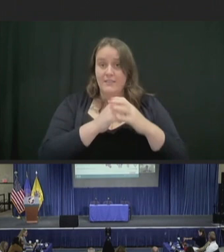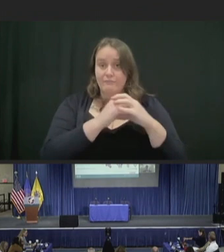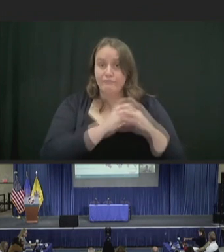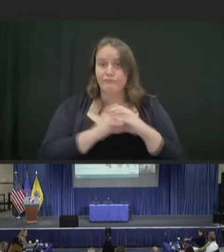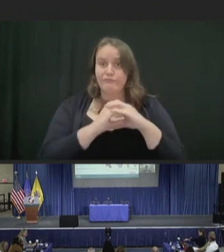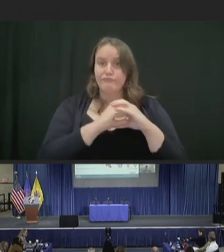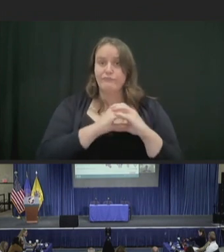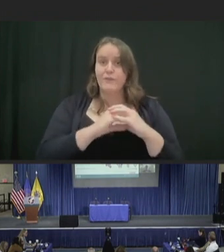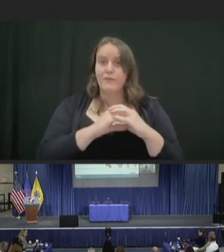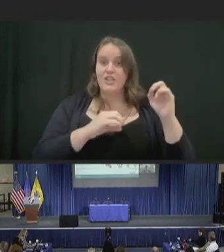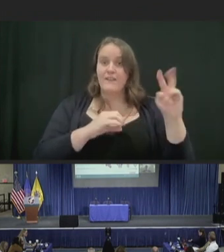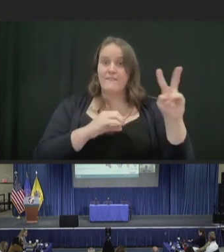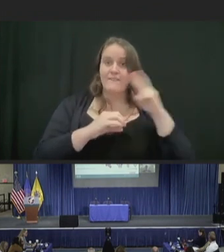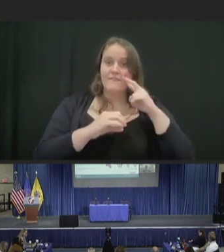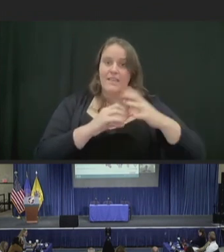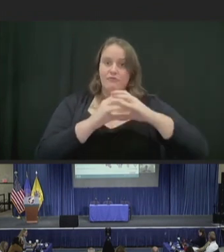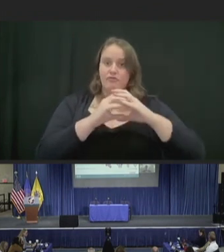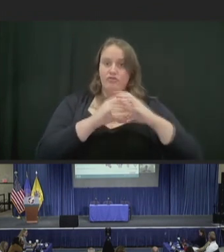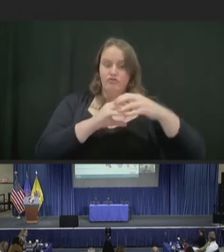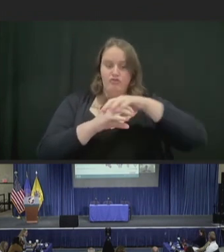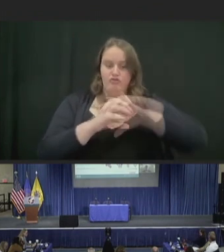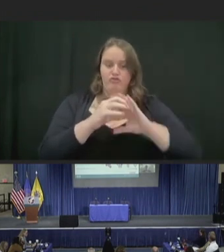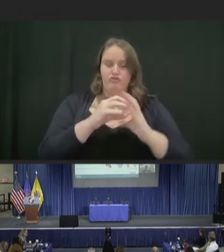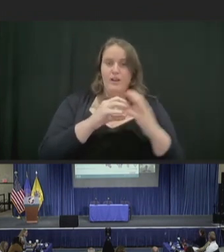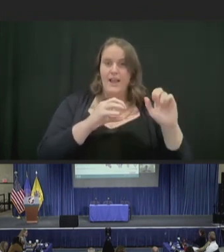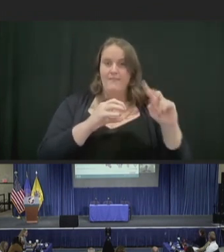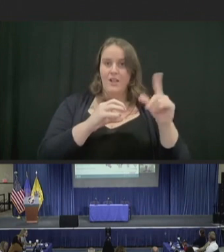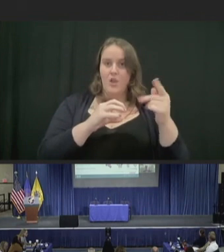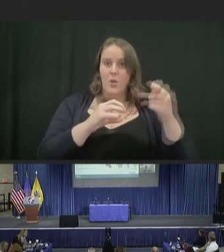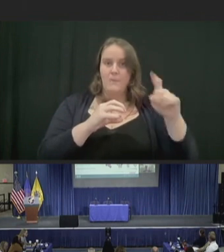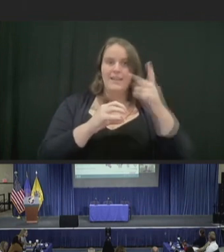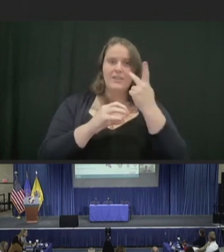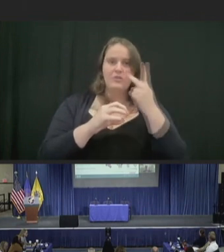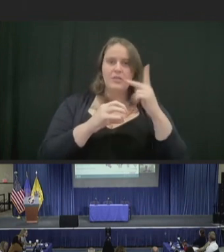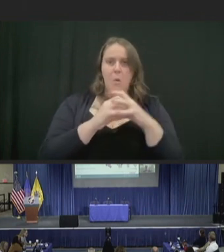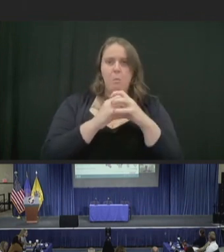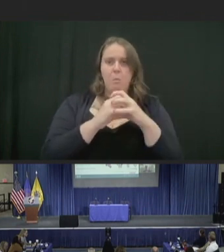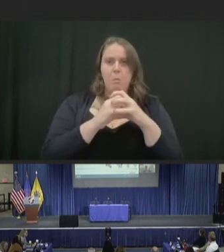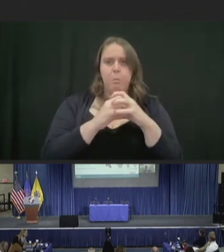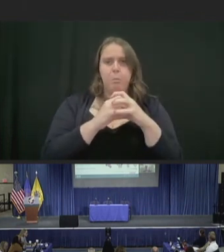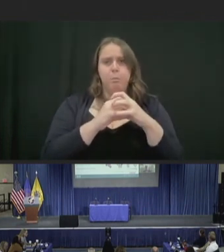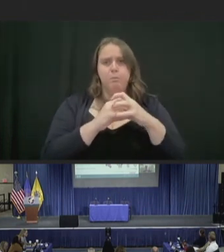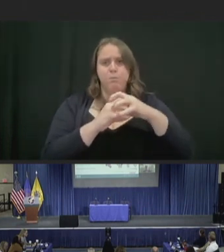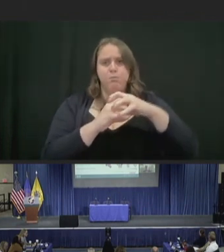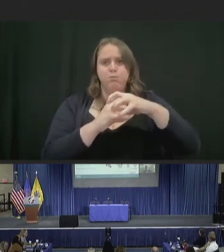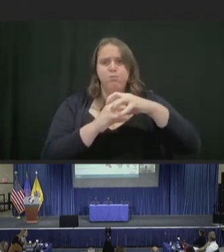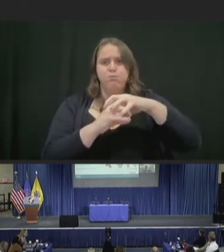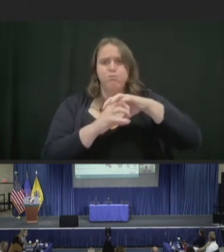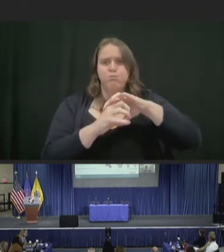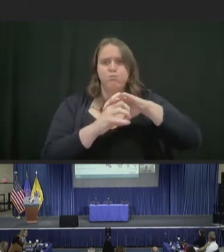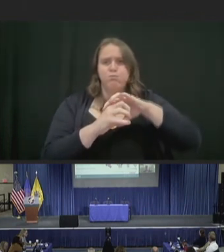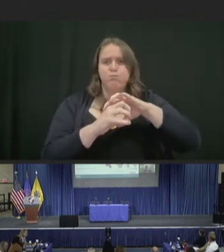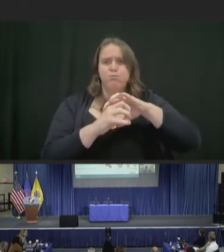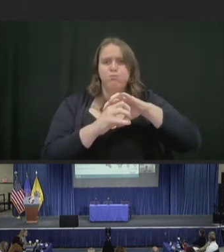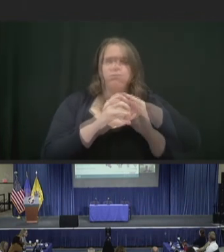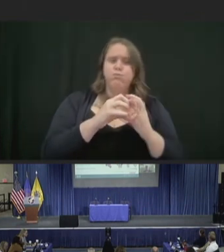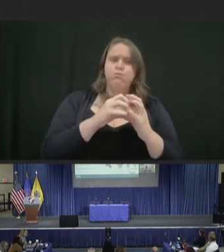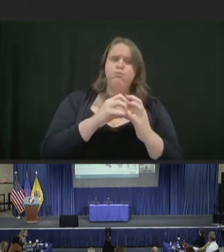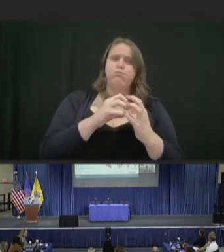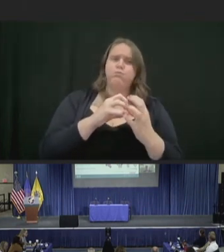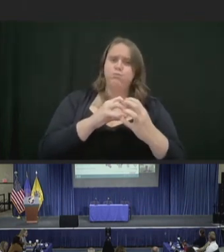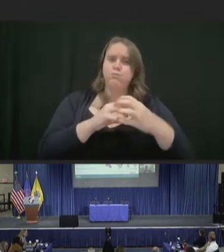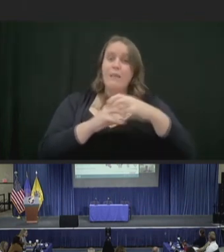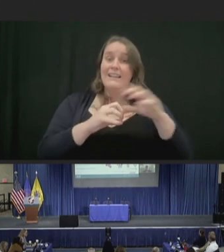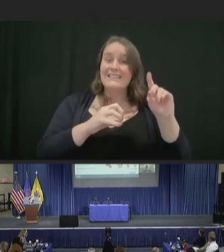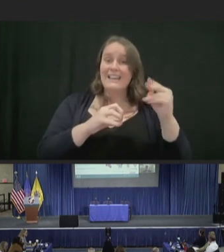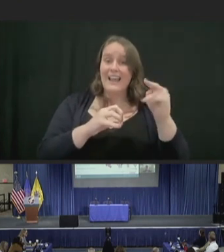can see how densely these spike proteins or envelope is populated by both